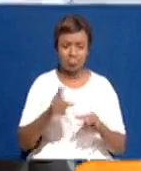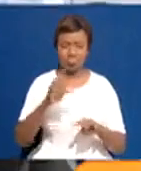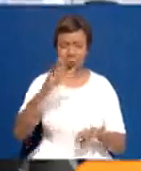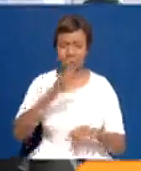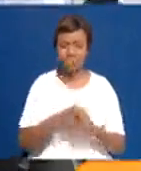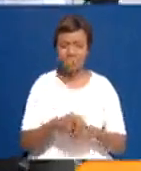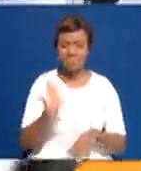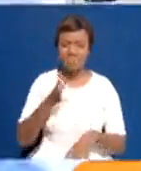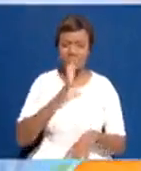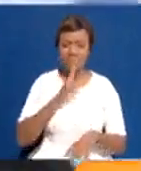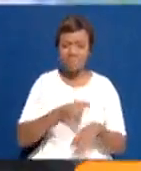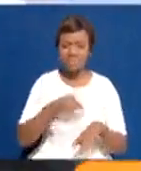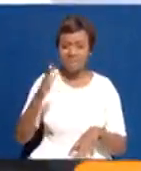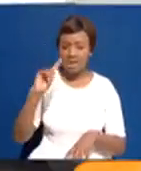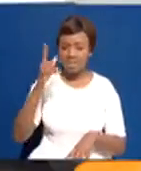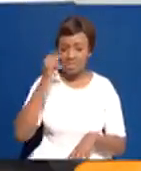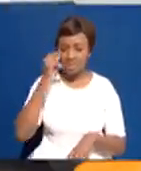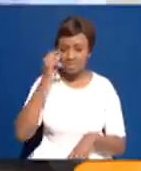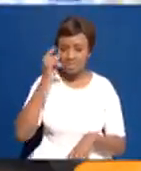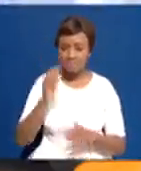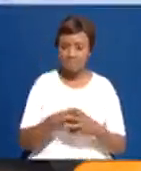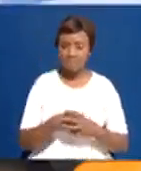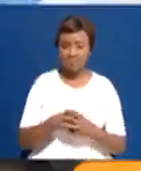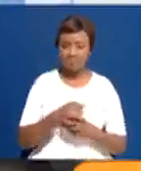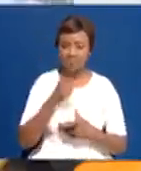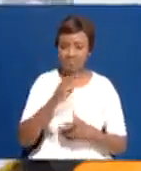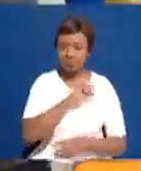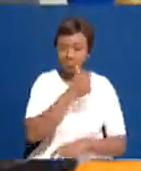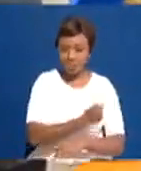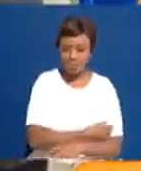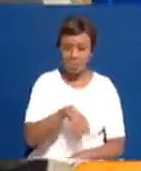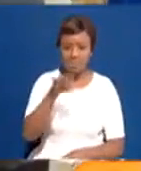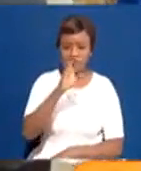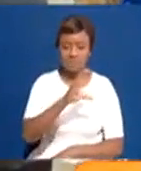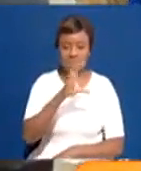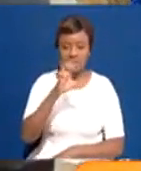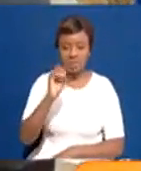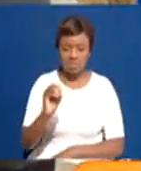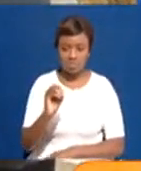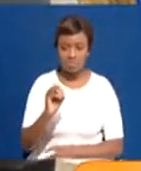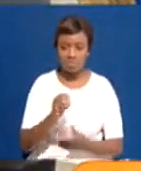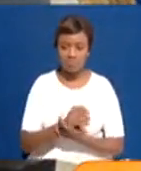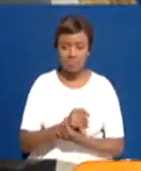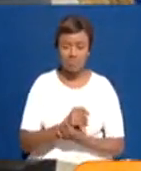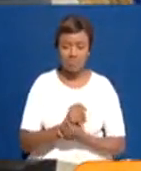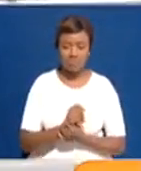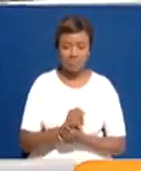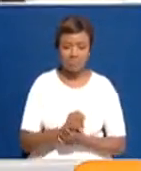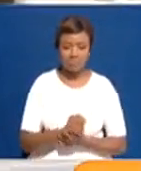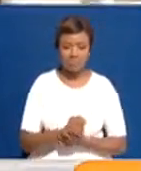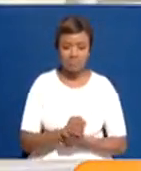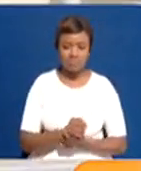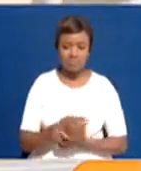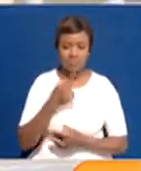Mombasa while launching a road safety campaign along the corridor, the authority's executive director, Omai Nyarandi, has urged the government to hasten